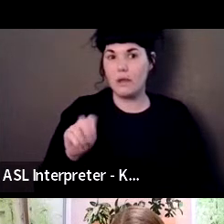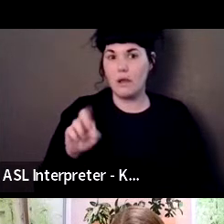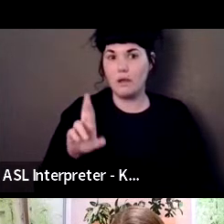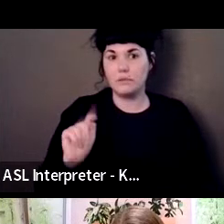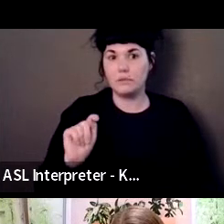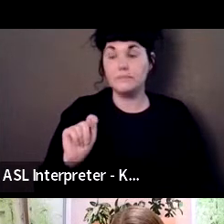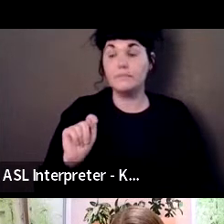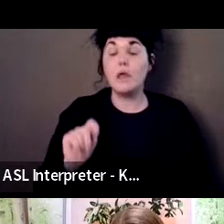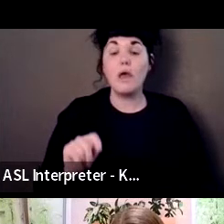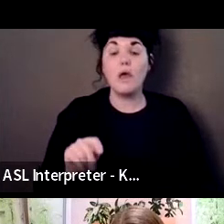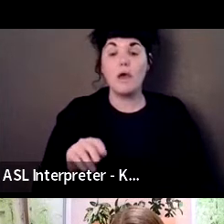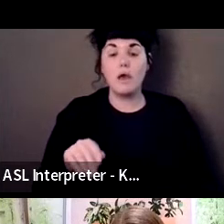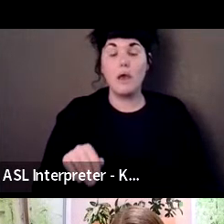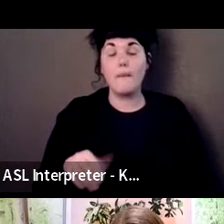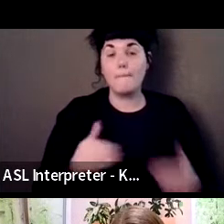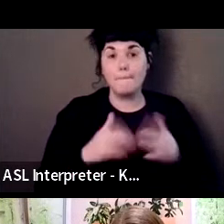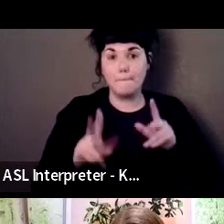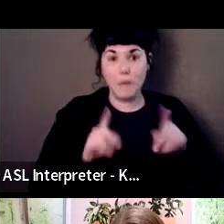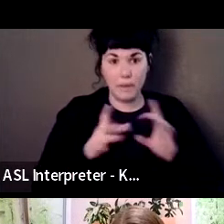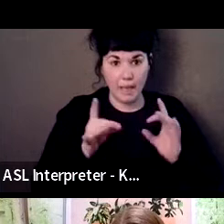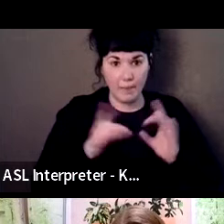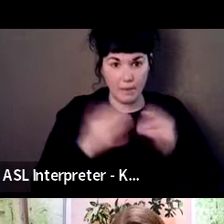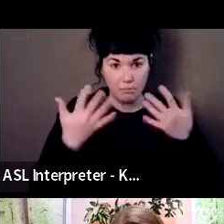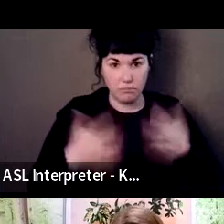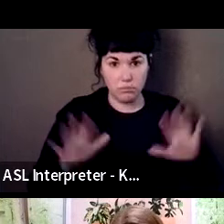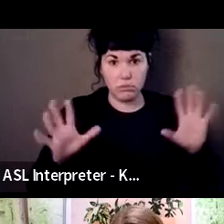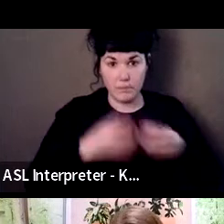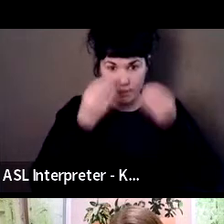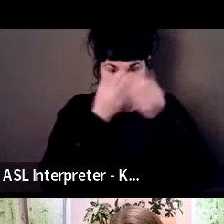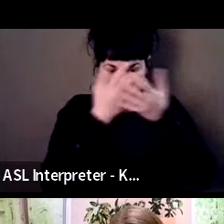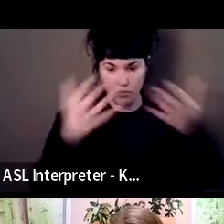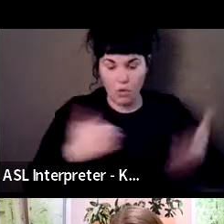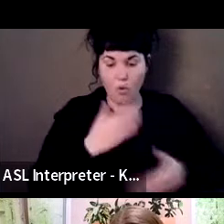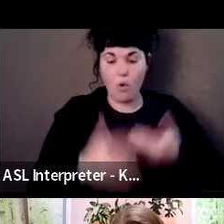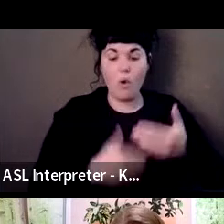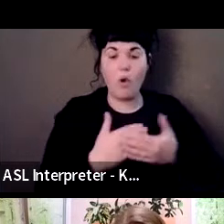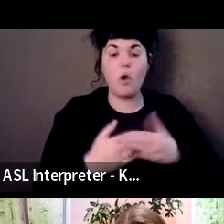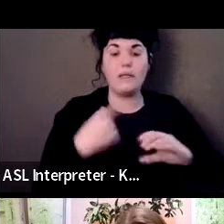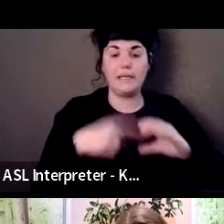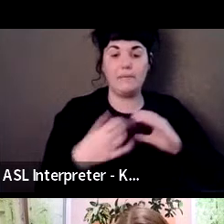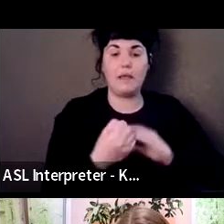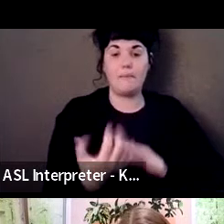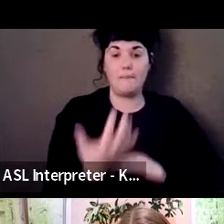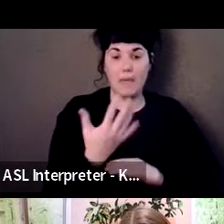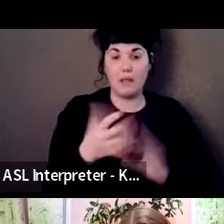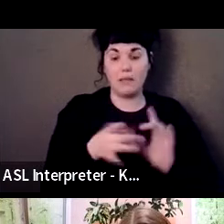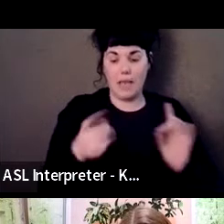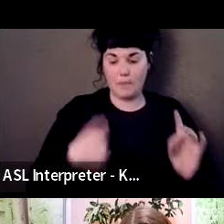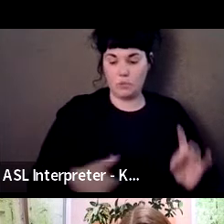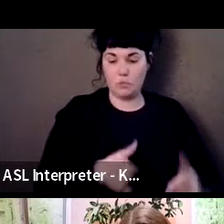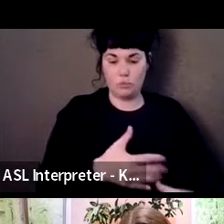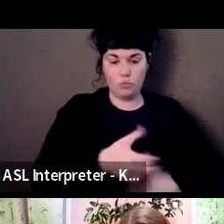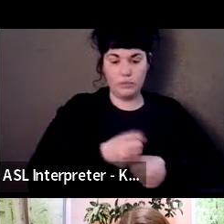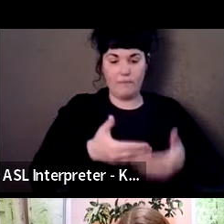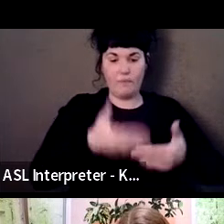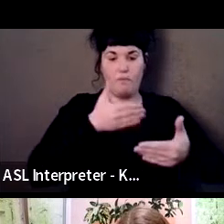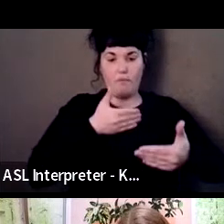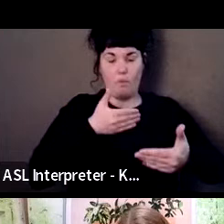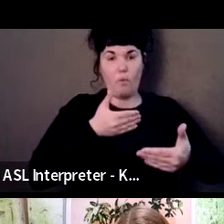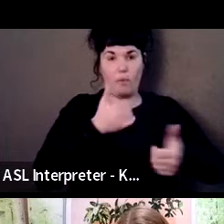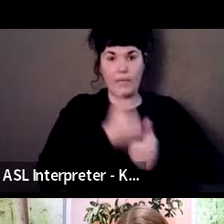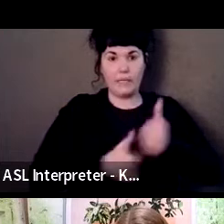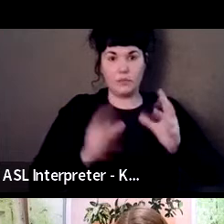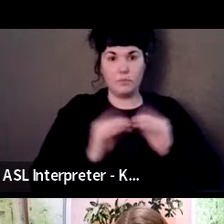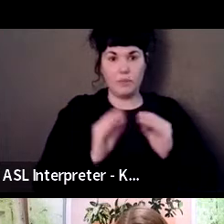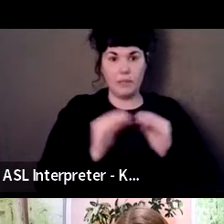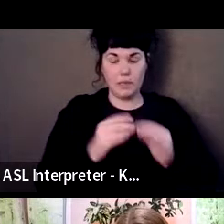However, I would like to mention that all emailed and mailed public comments are provided to the commission before each meeting. Commissioners also regularly review